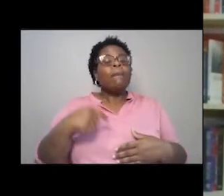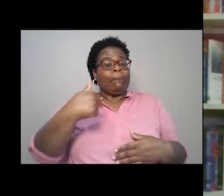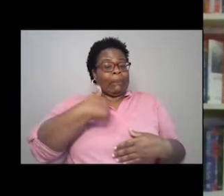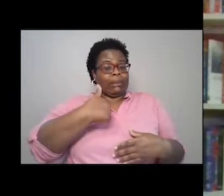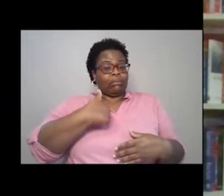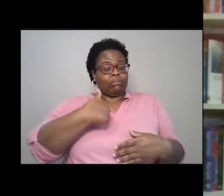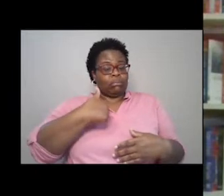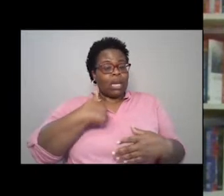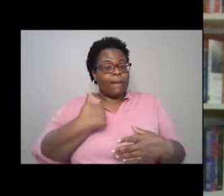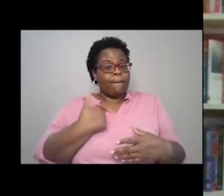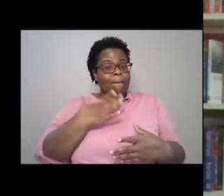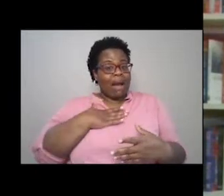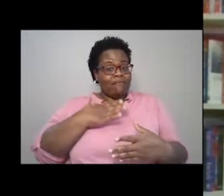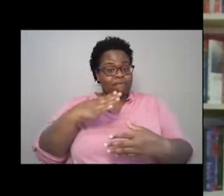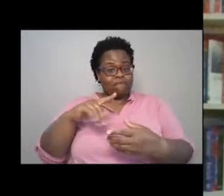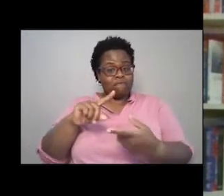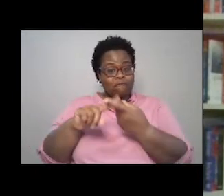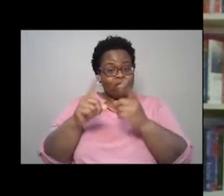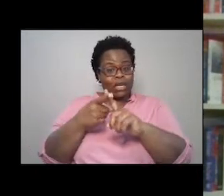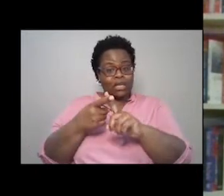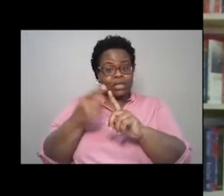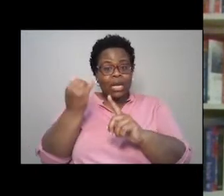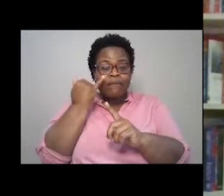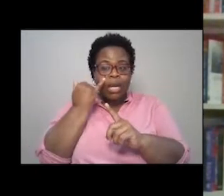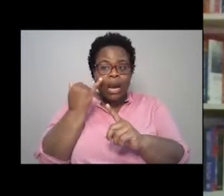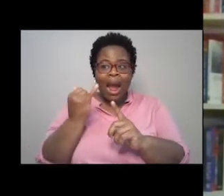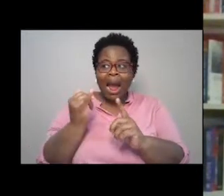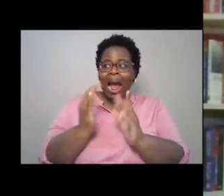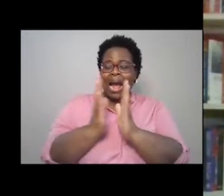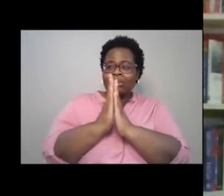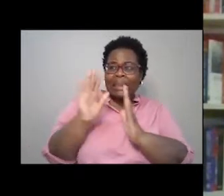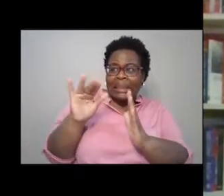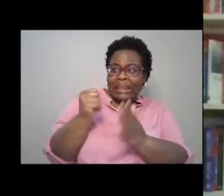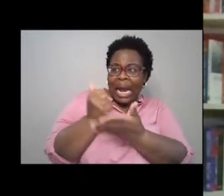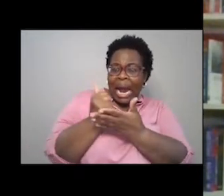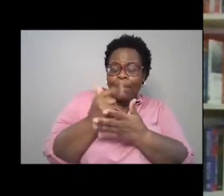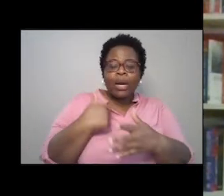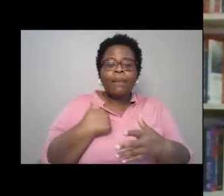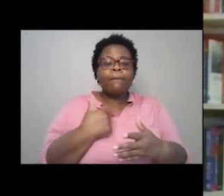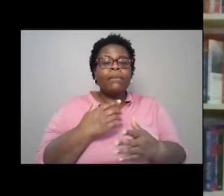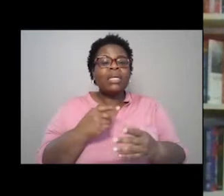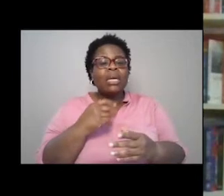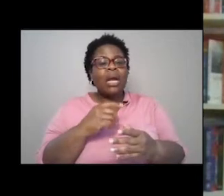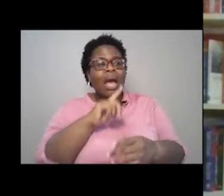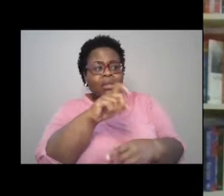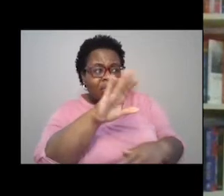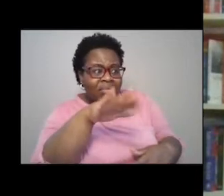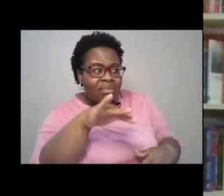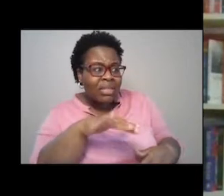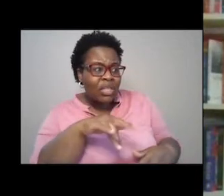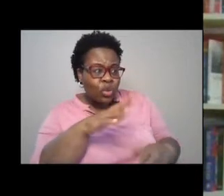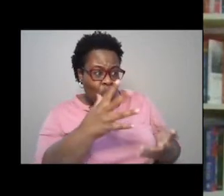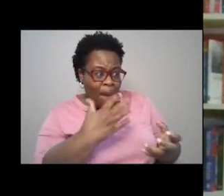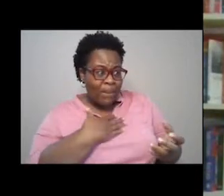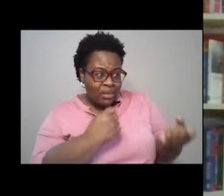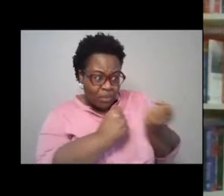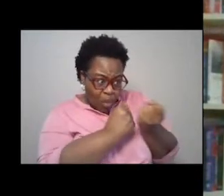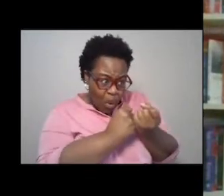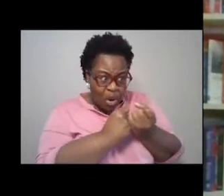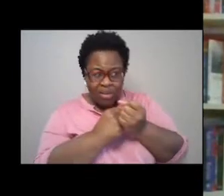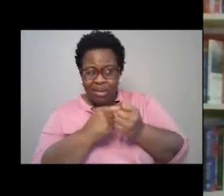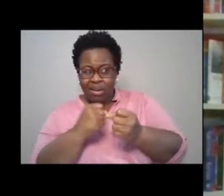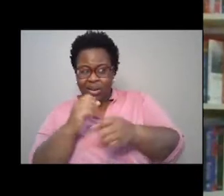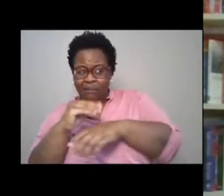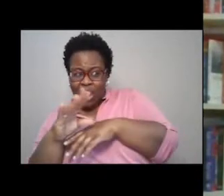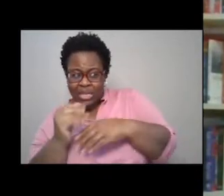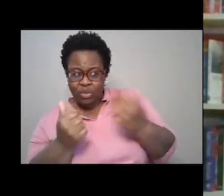to start with my friends by saying, do you want when they've asked for my help, do you want my support or my advice? They might say both,